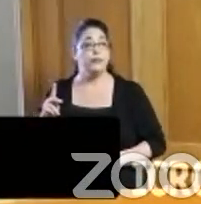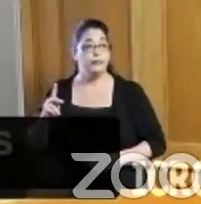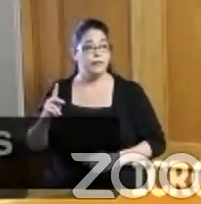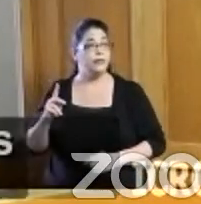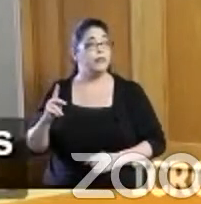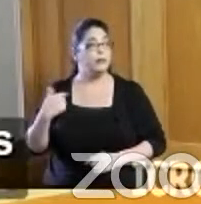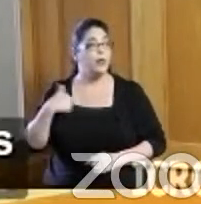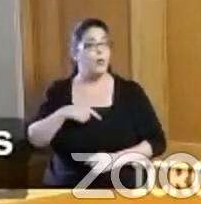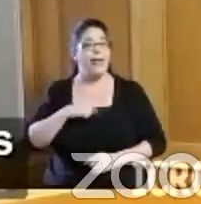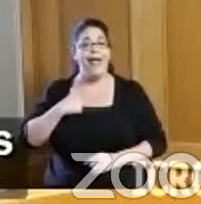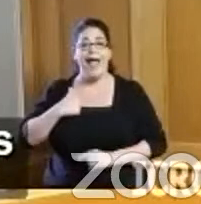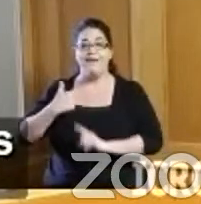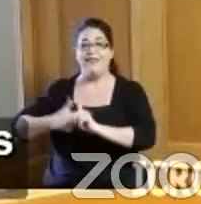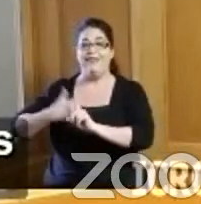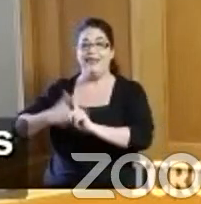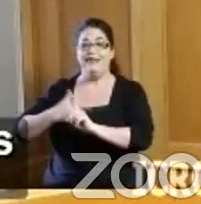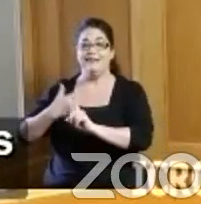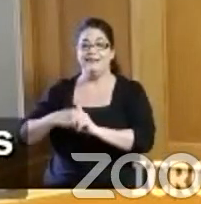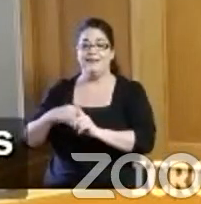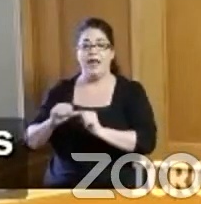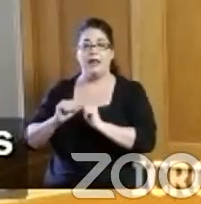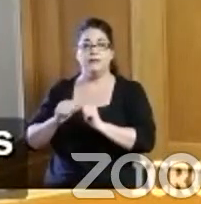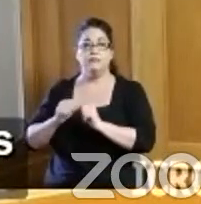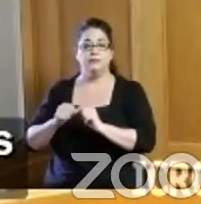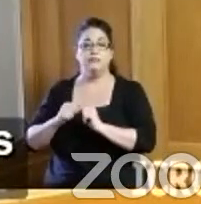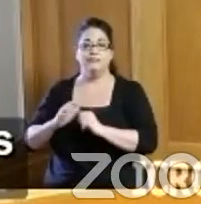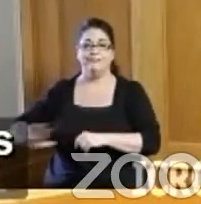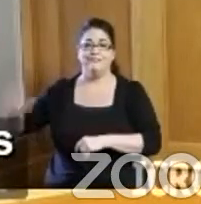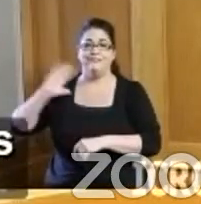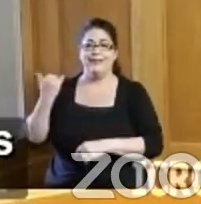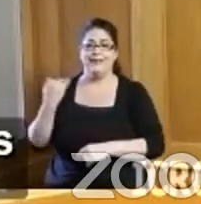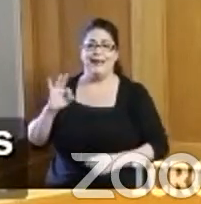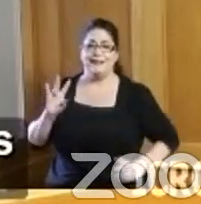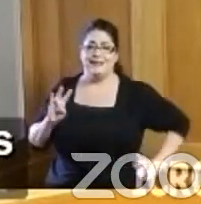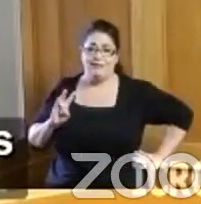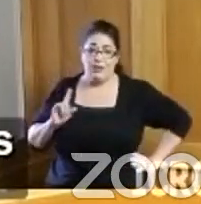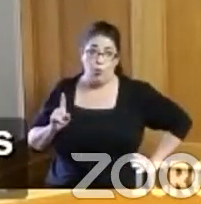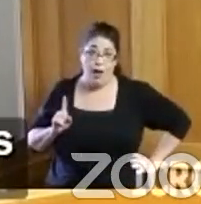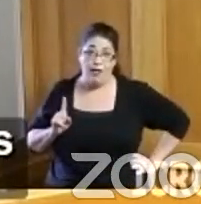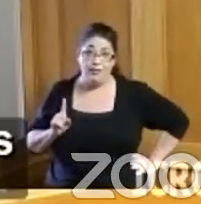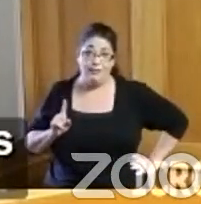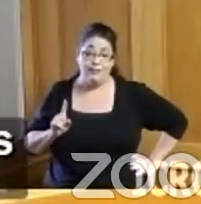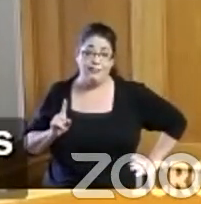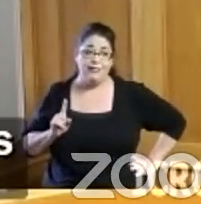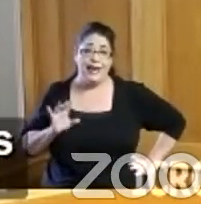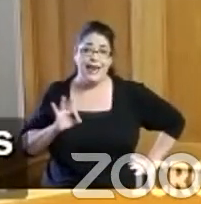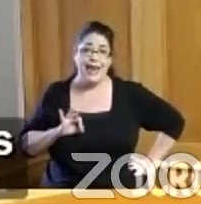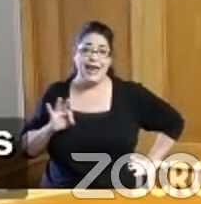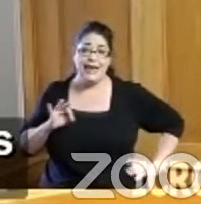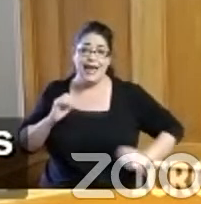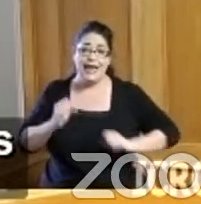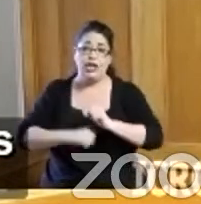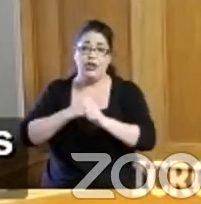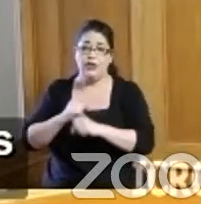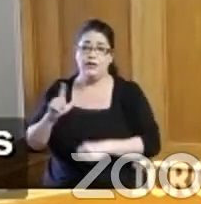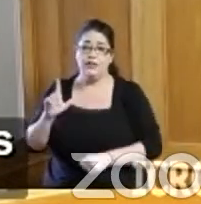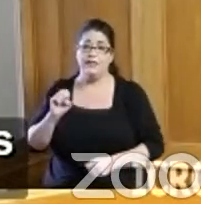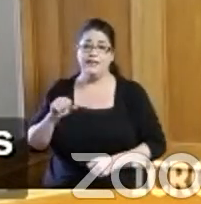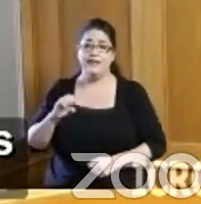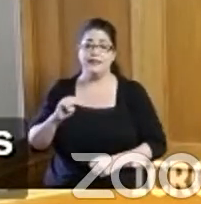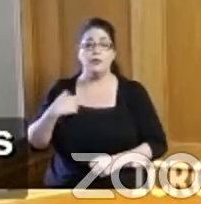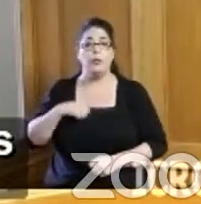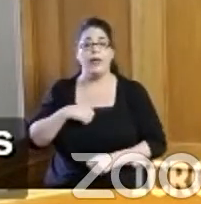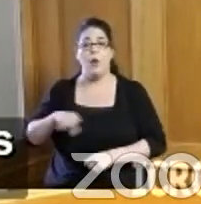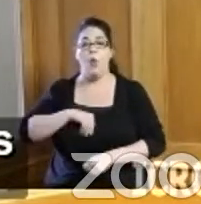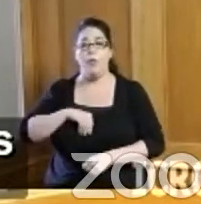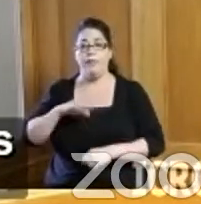a lease that continues. It was entered into back in 1971, I believe. It was a 99-year lease. The county owns the building,